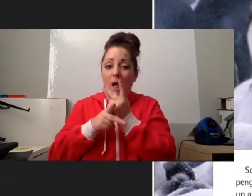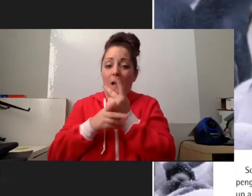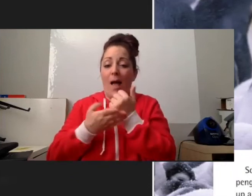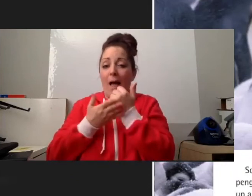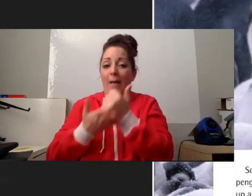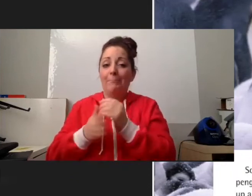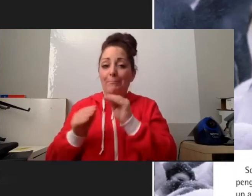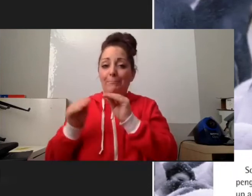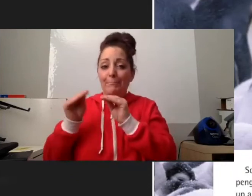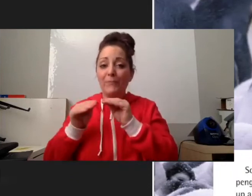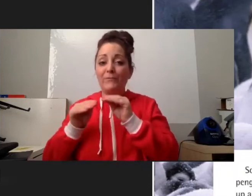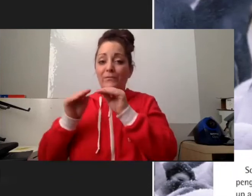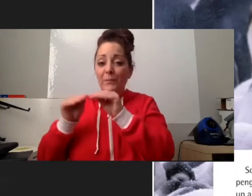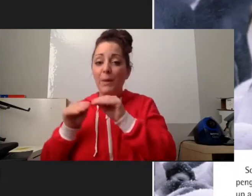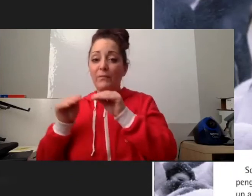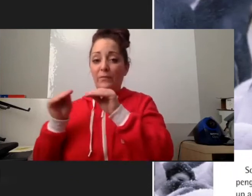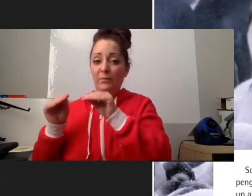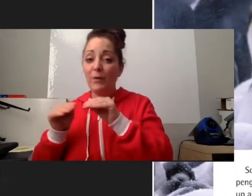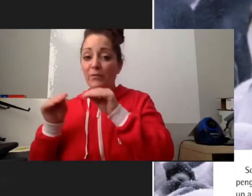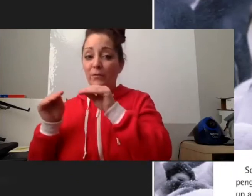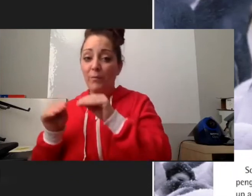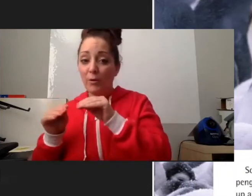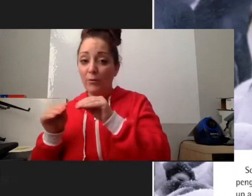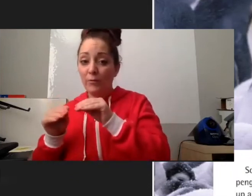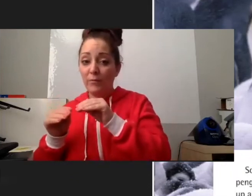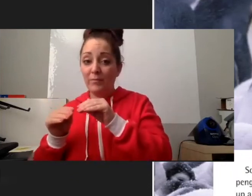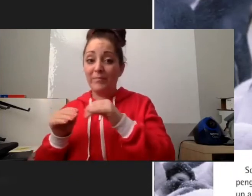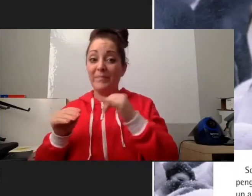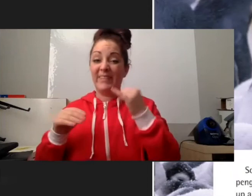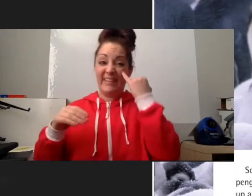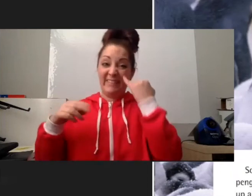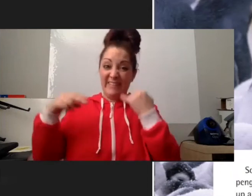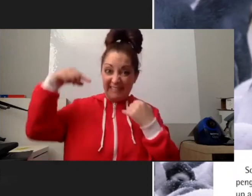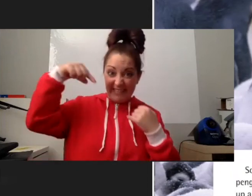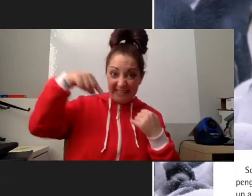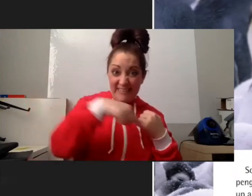They use their beaks to poke into the ice and help them move.